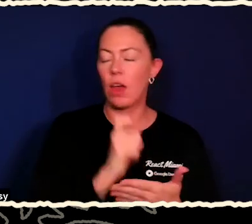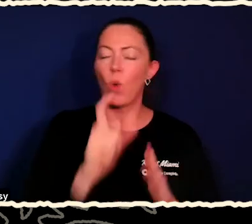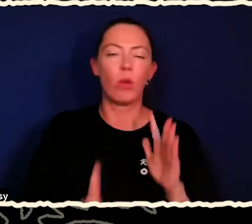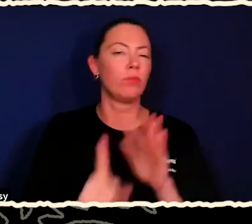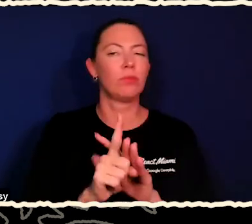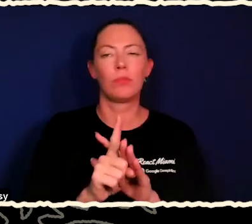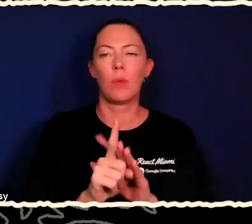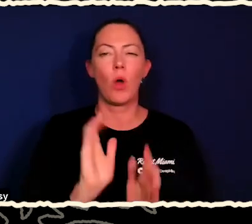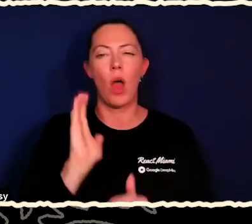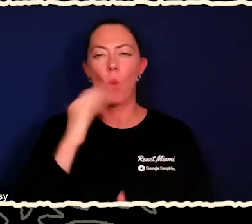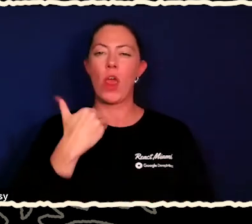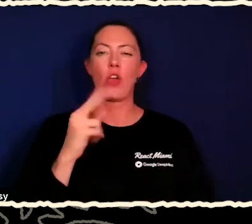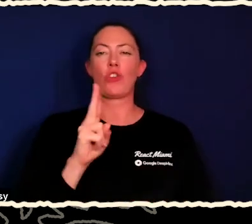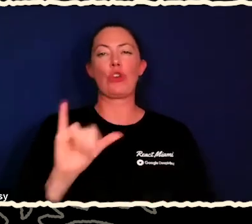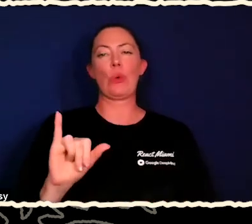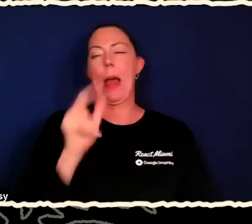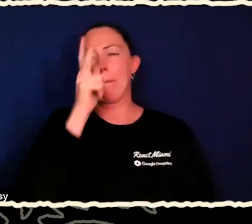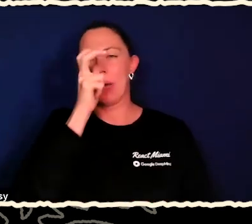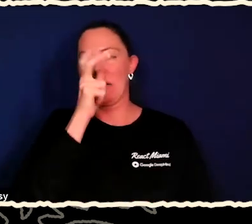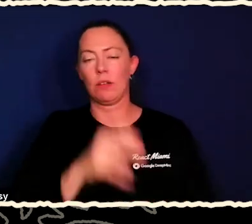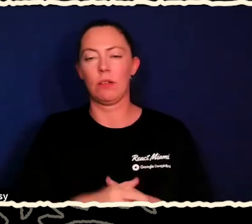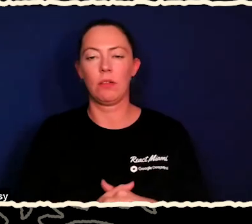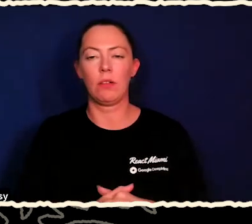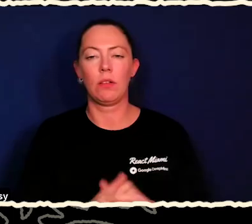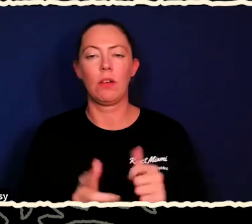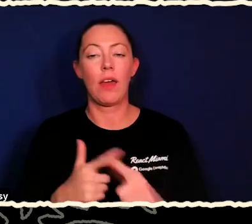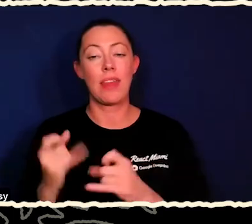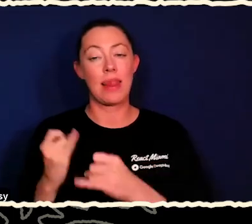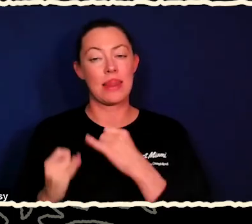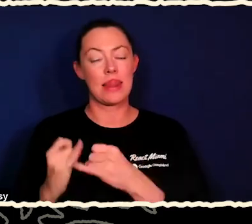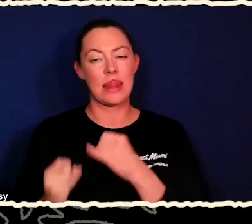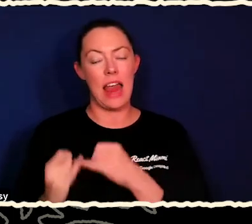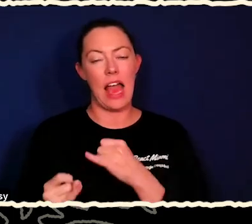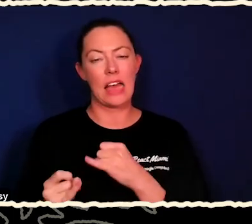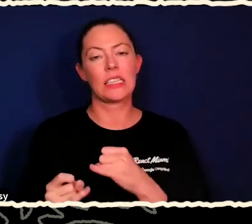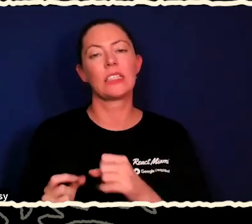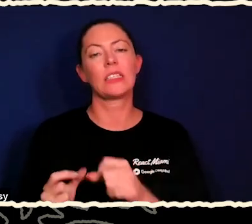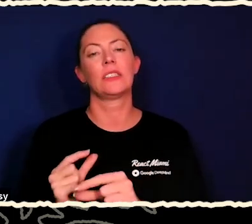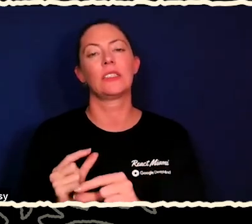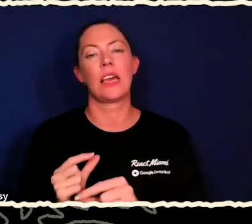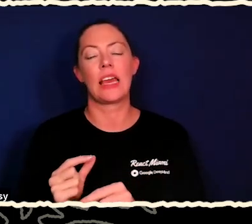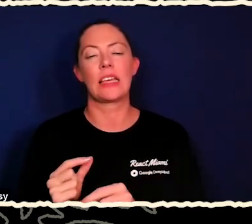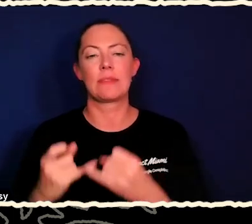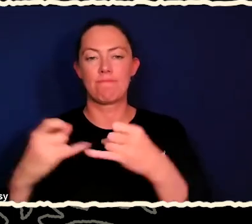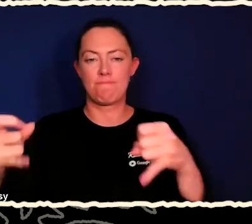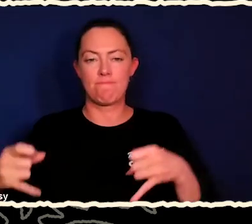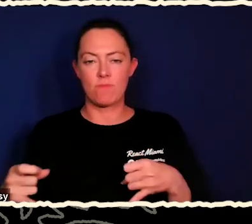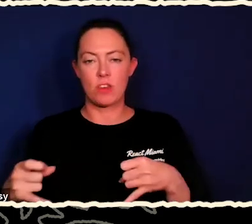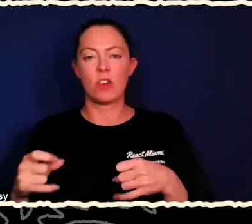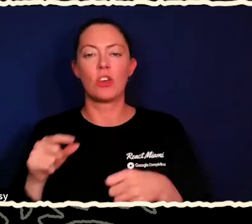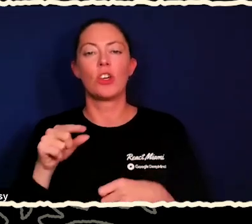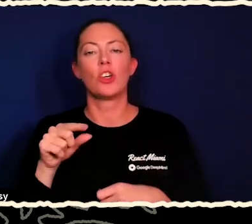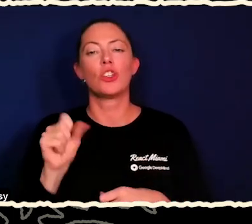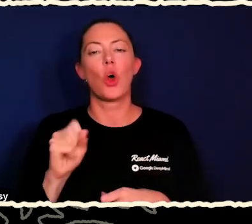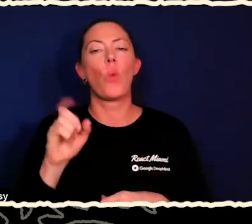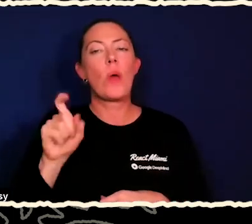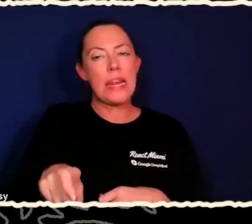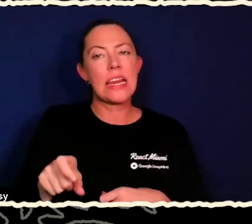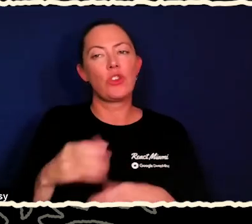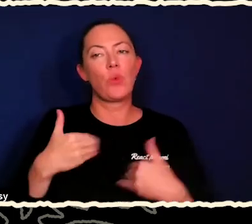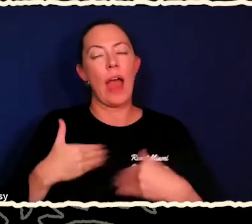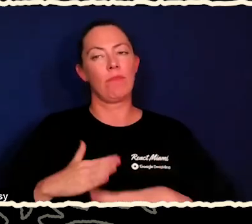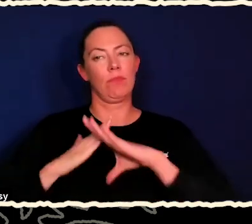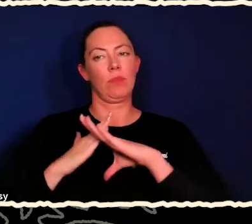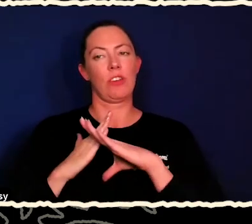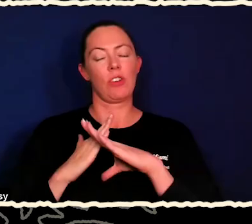And last but not least, guardrails. Autonomy without guardrails is just chaos with confidence. Every transition